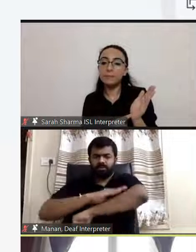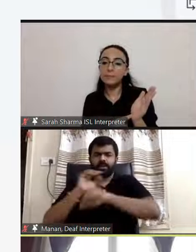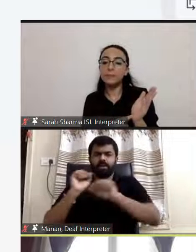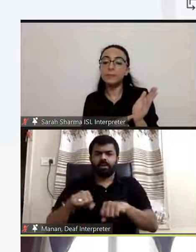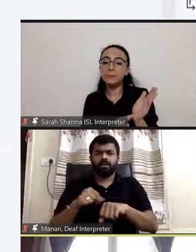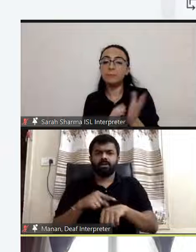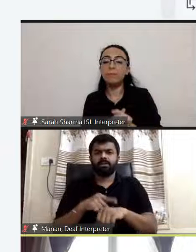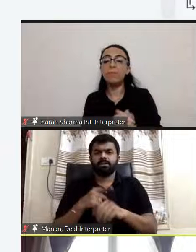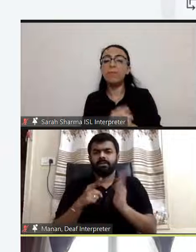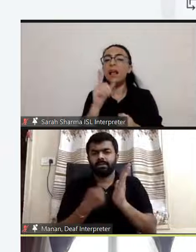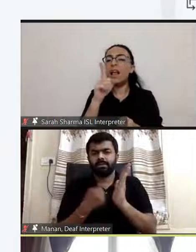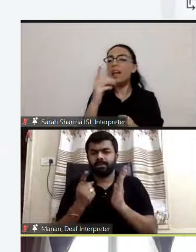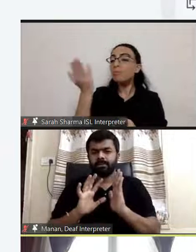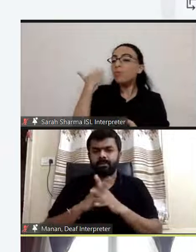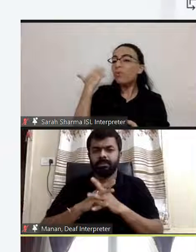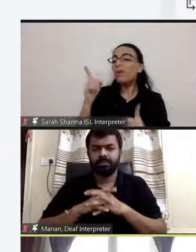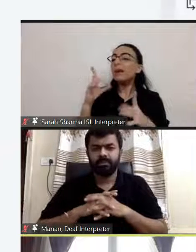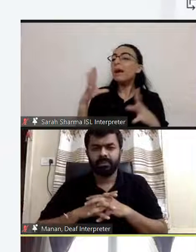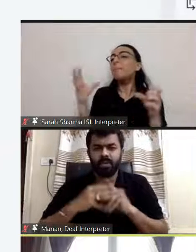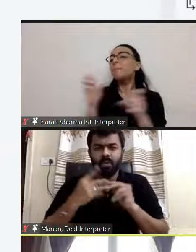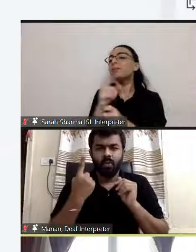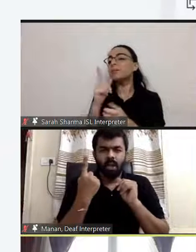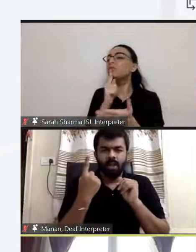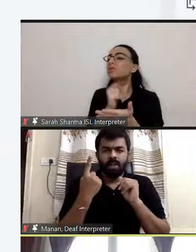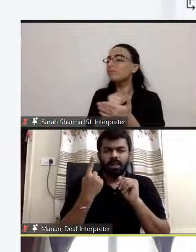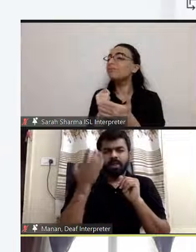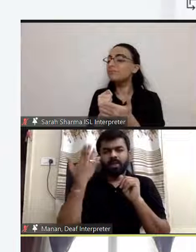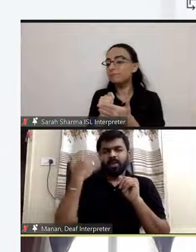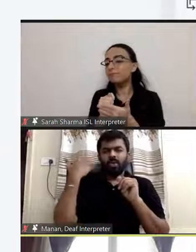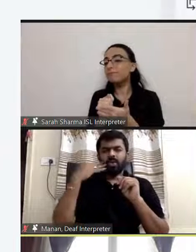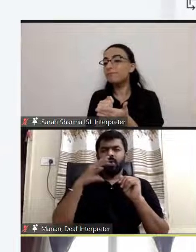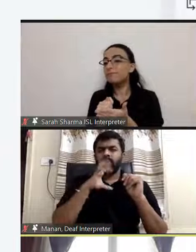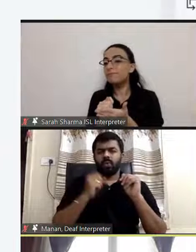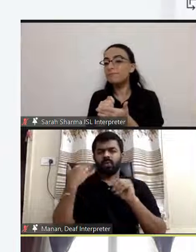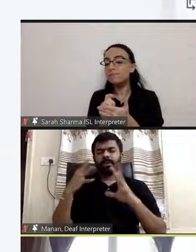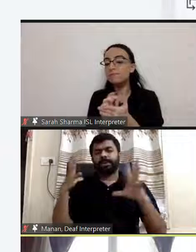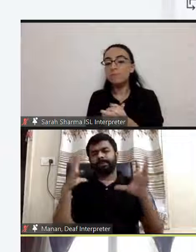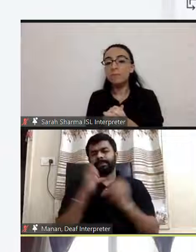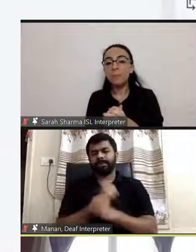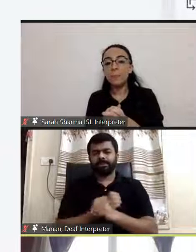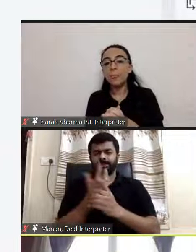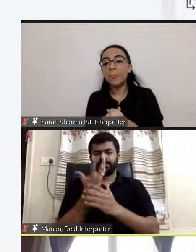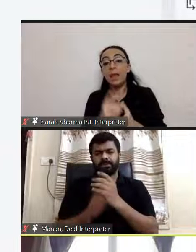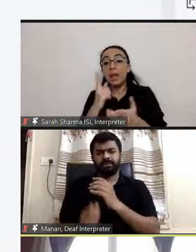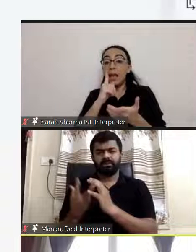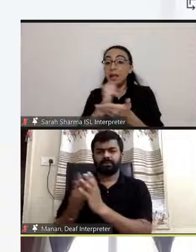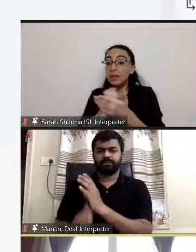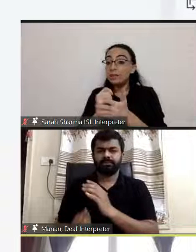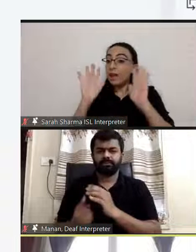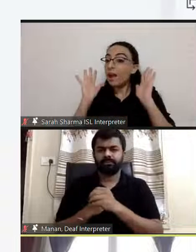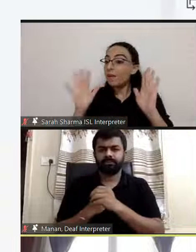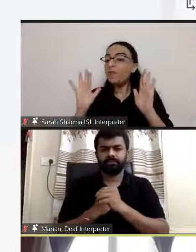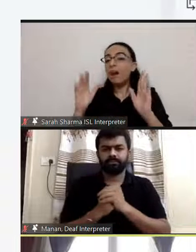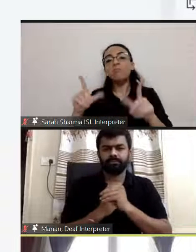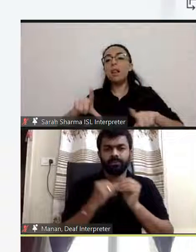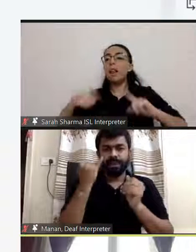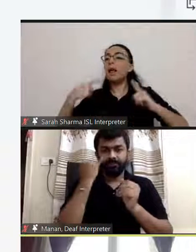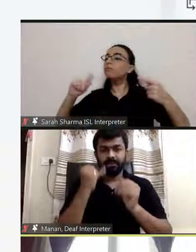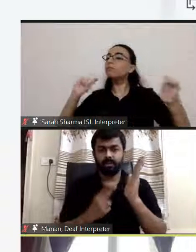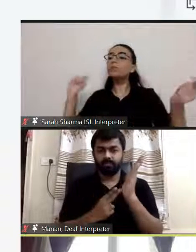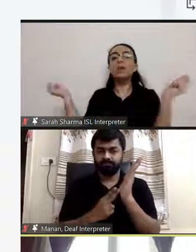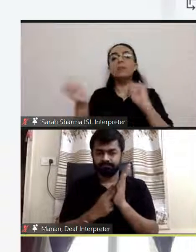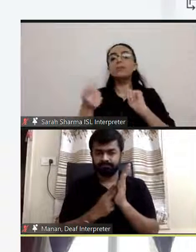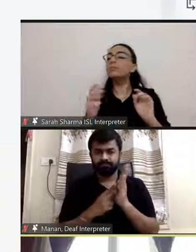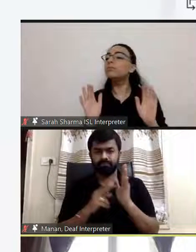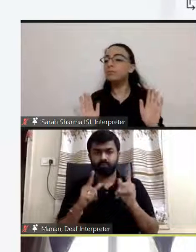So trust and sympathy can change the lives of many people. This is